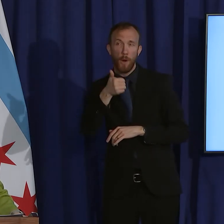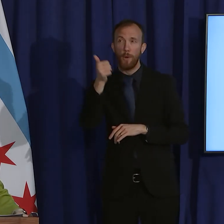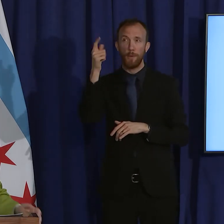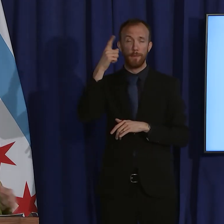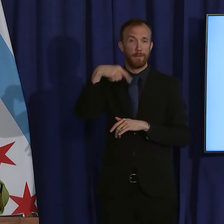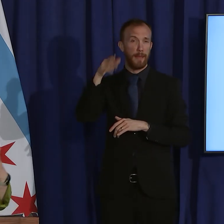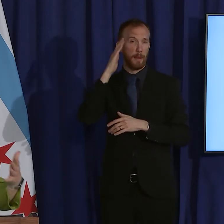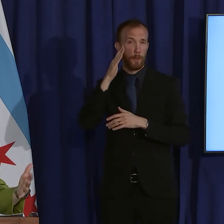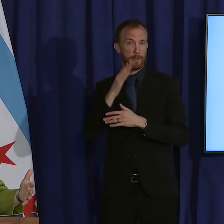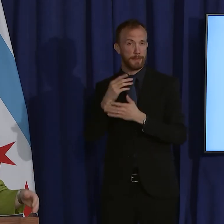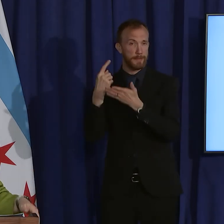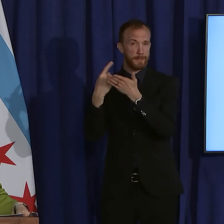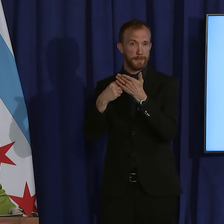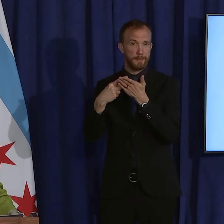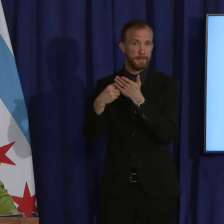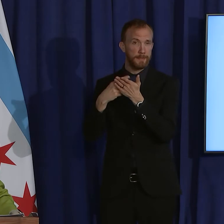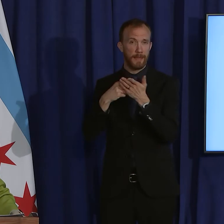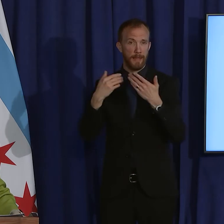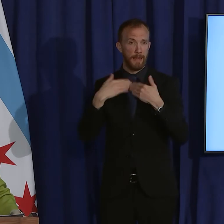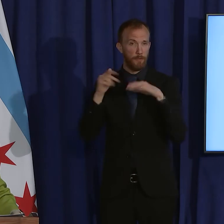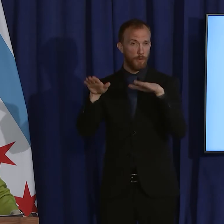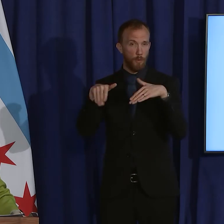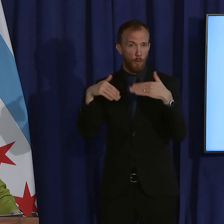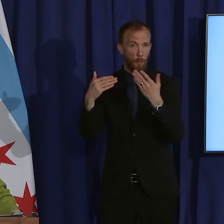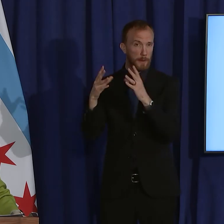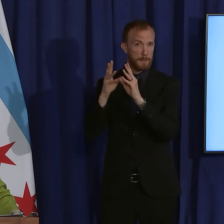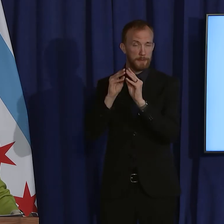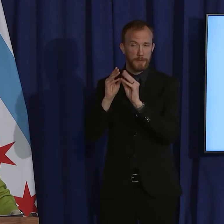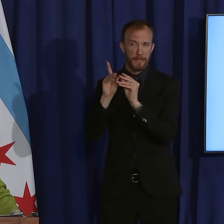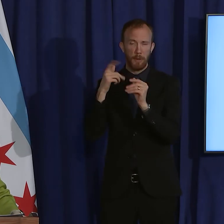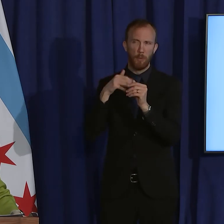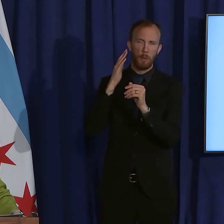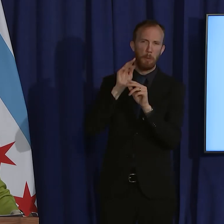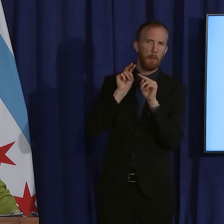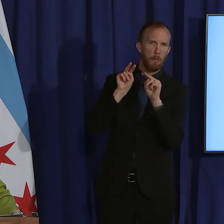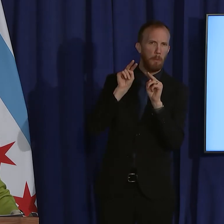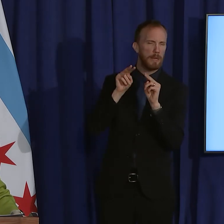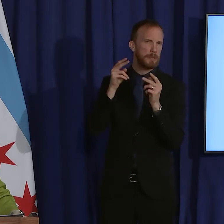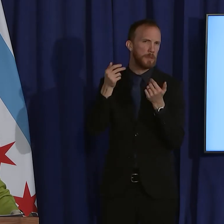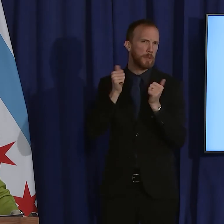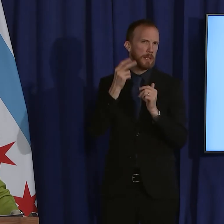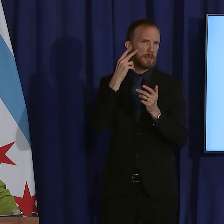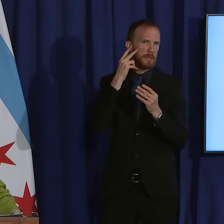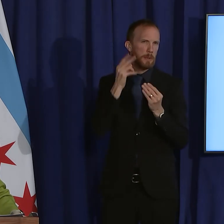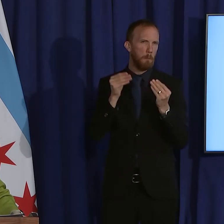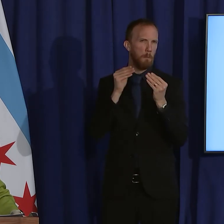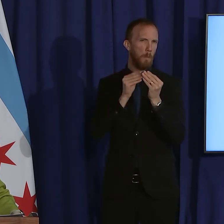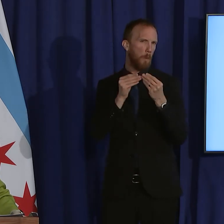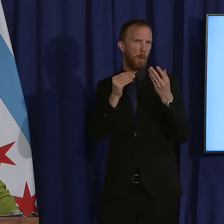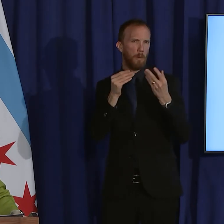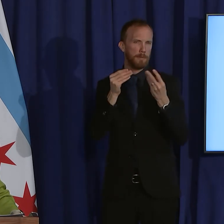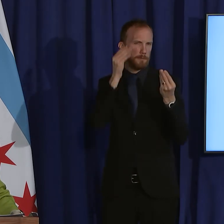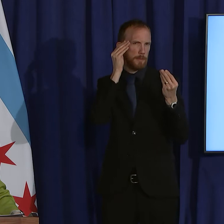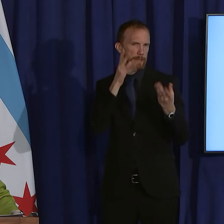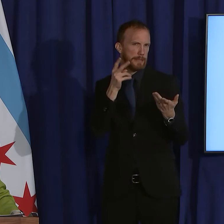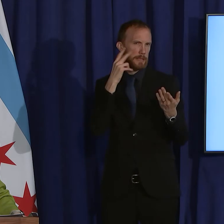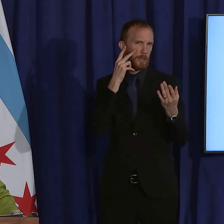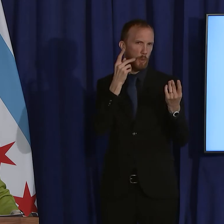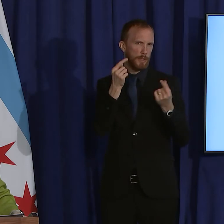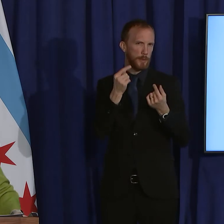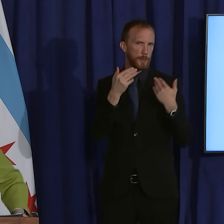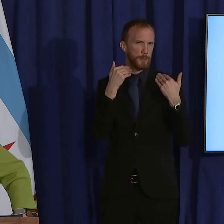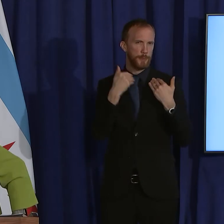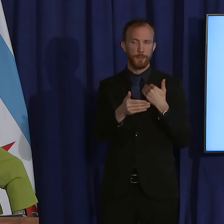Practices meets. That is an open meeting. We'll be watching to learn more about these cases and about plans moving forward.